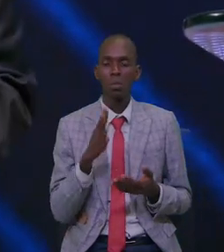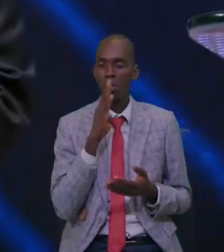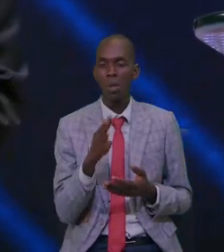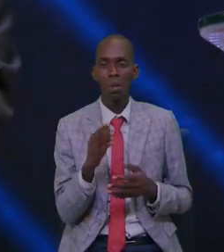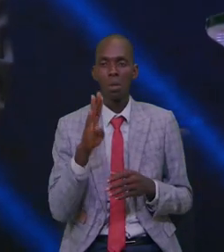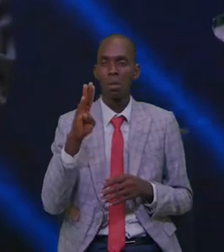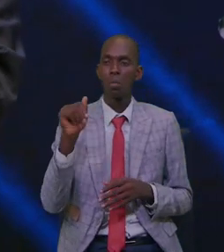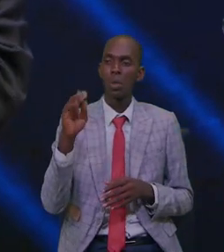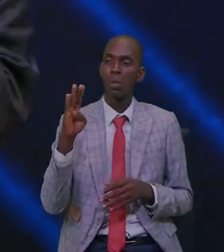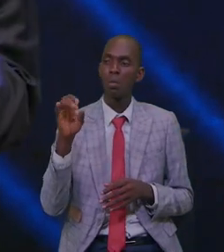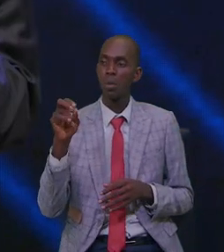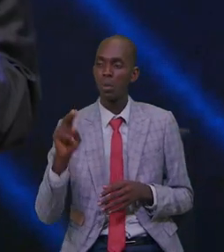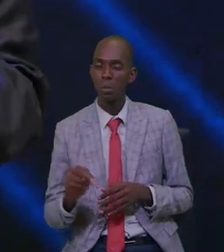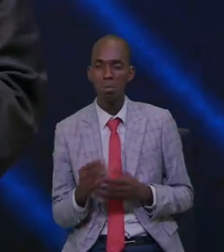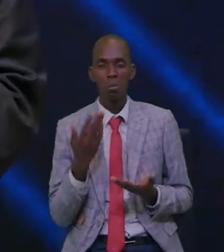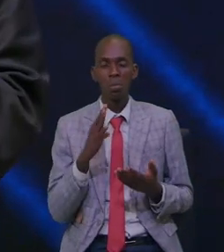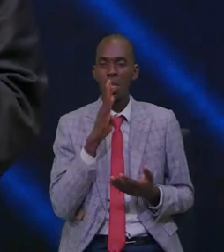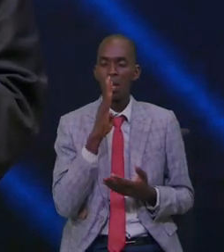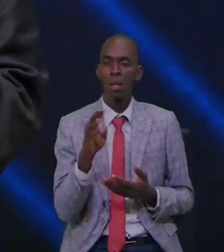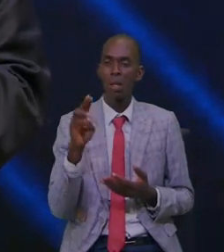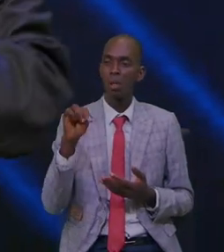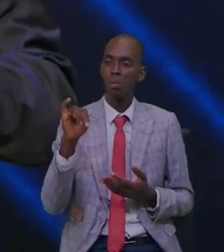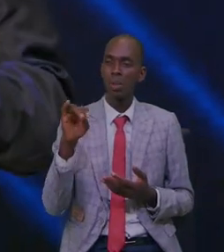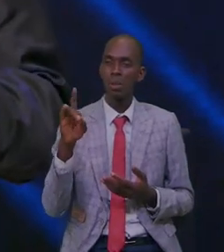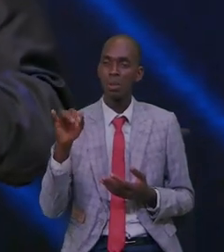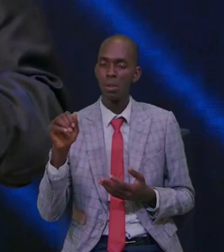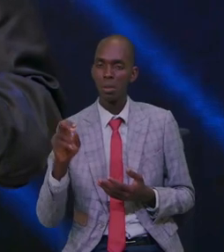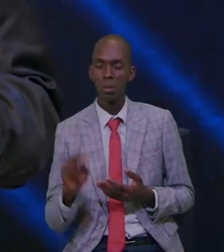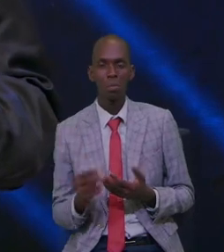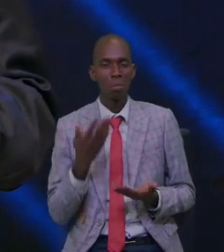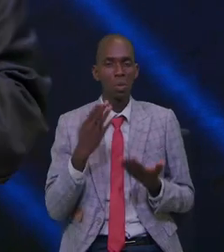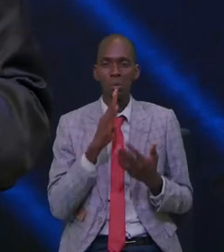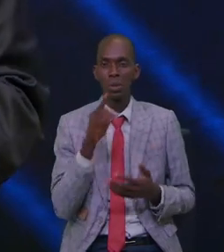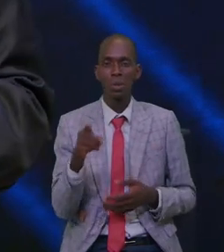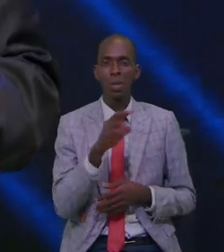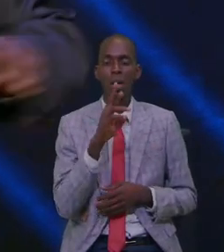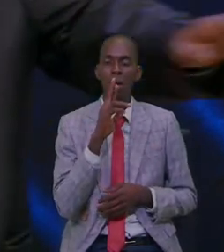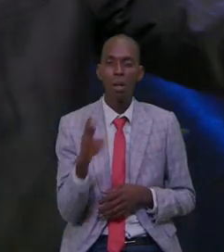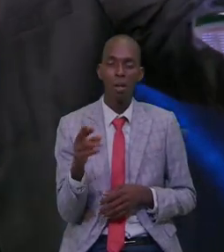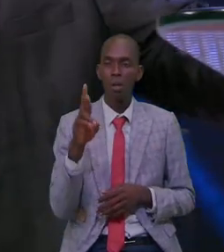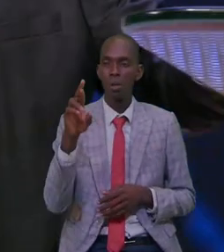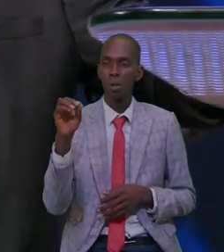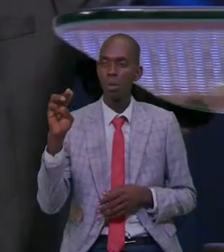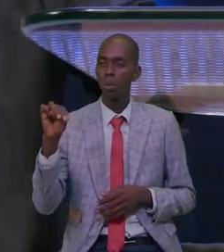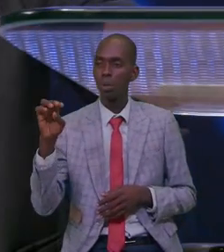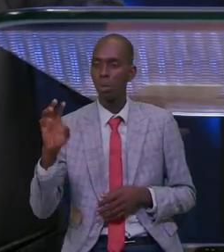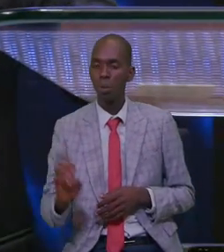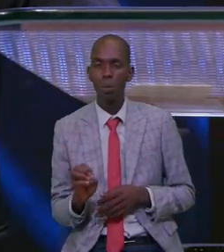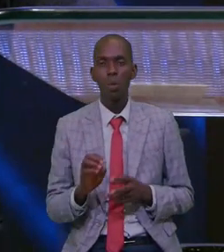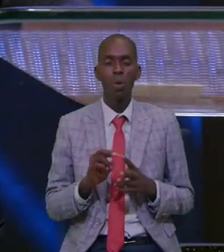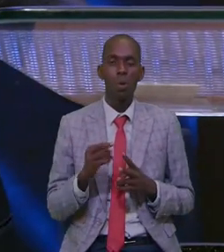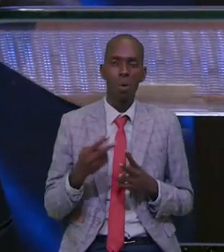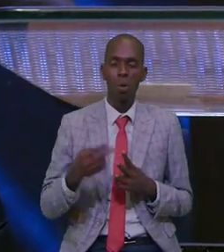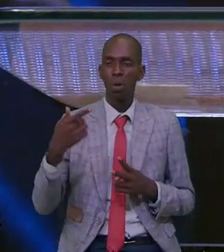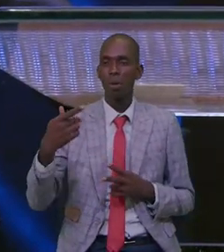Persia, whether they're in Greece, whether they're in Rome, any continent of the world, any country of the world, now the God